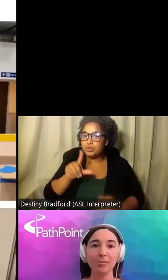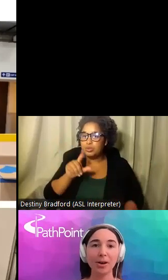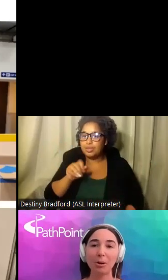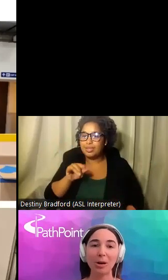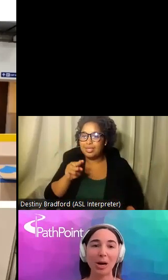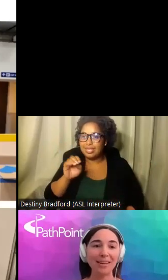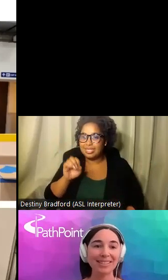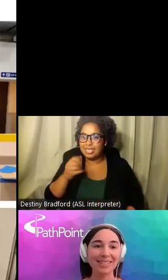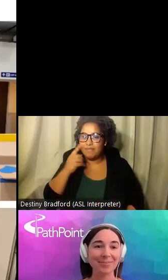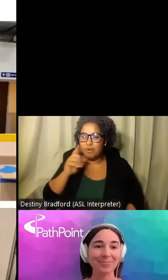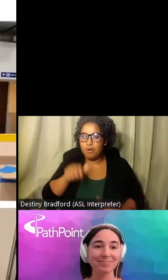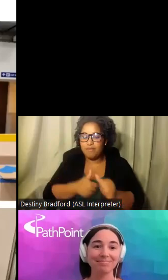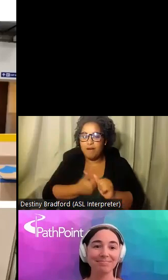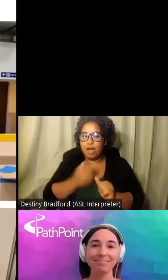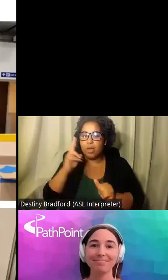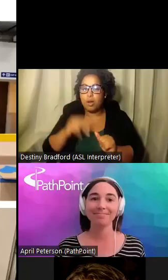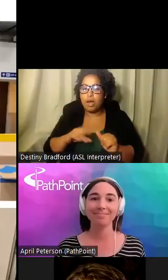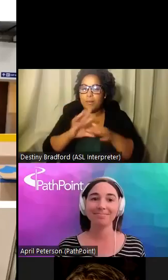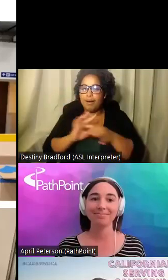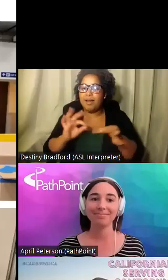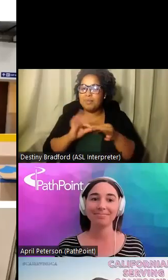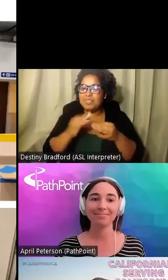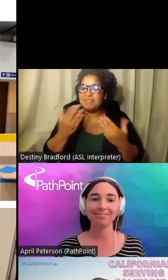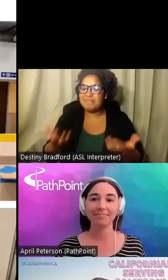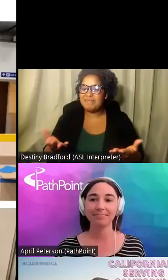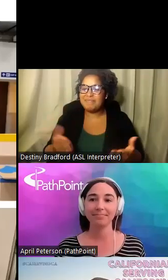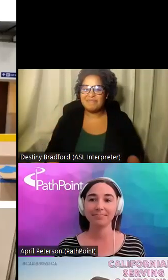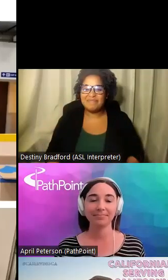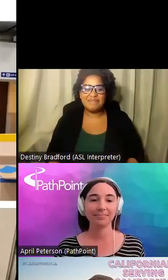for some follow-up comments.